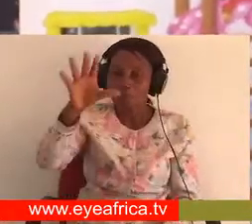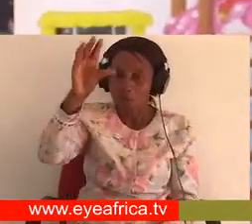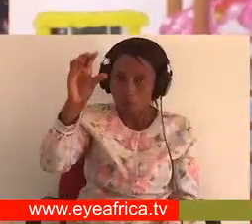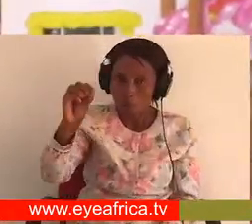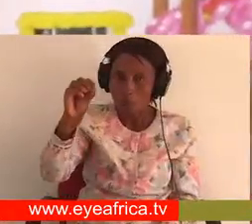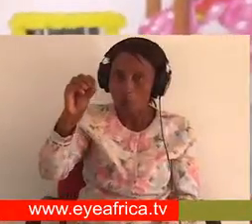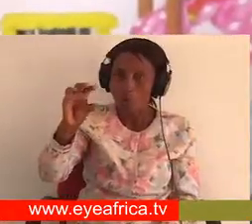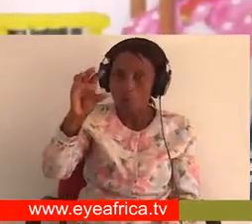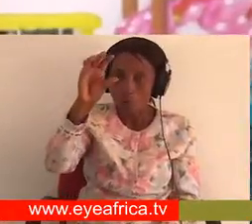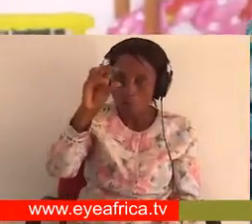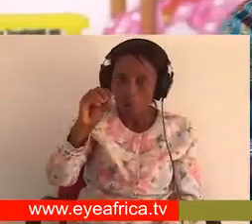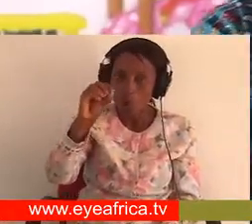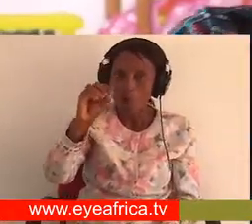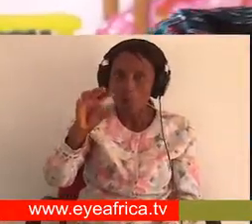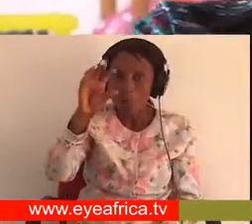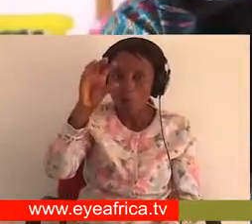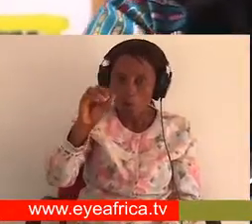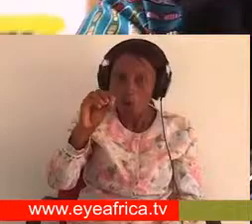Oh.